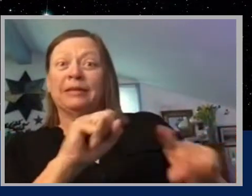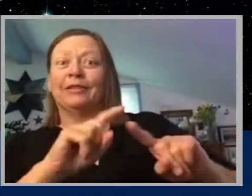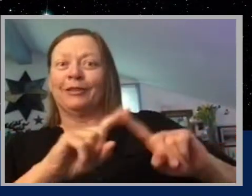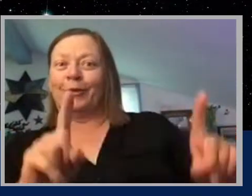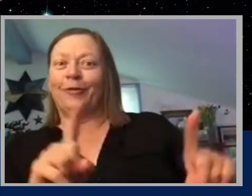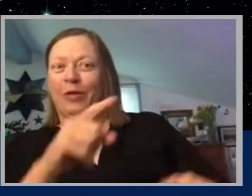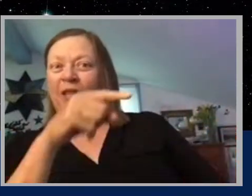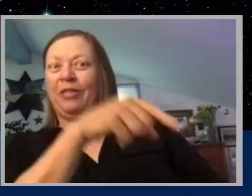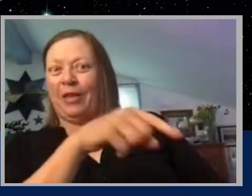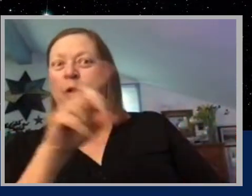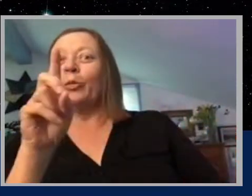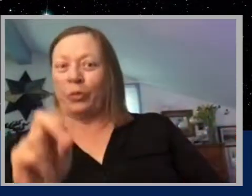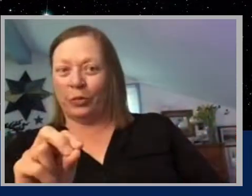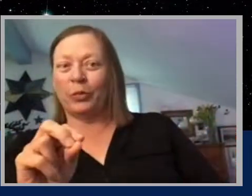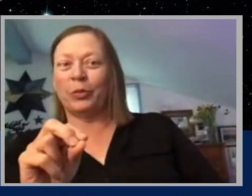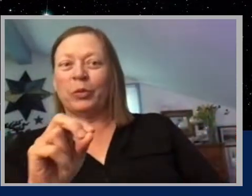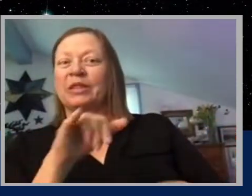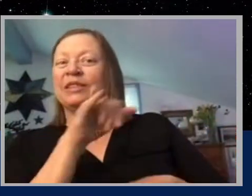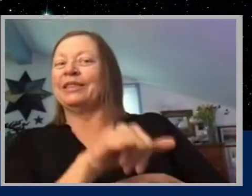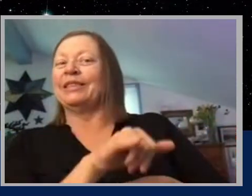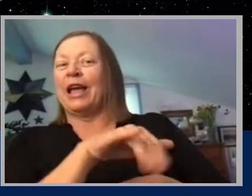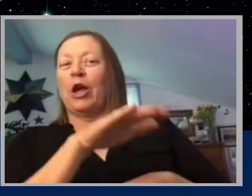days prior to recovery, right?